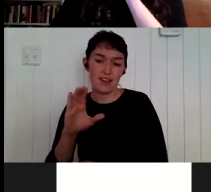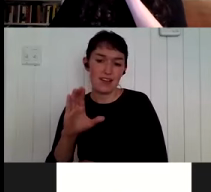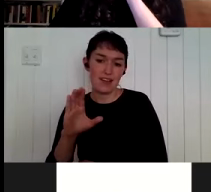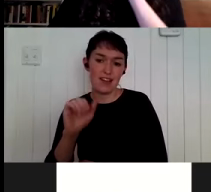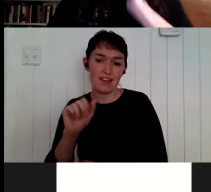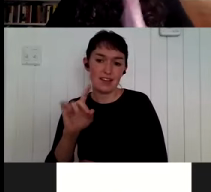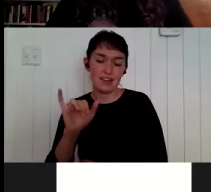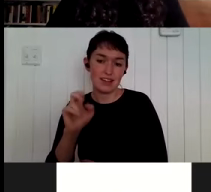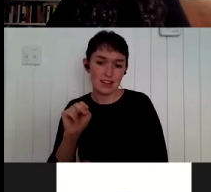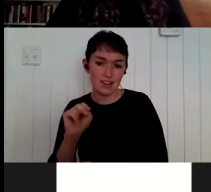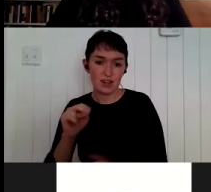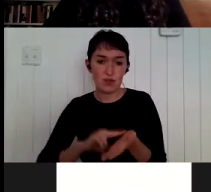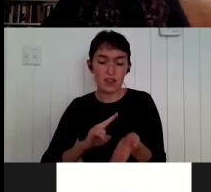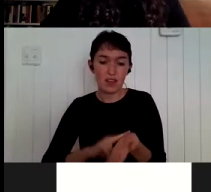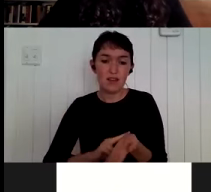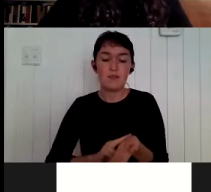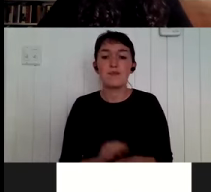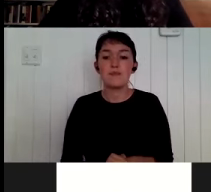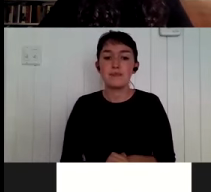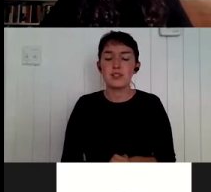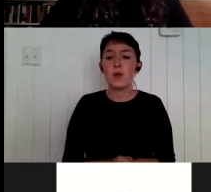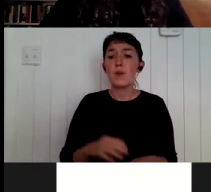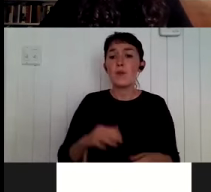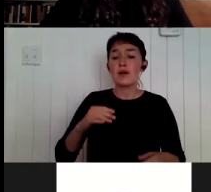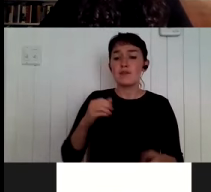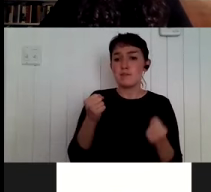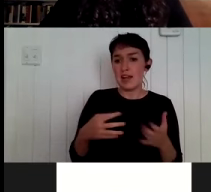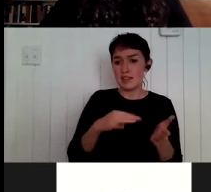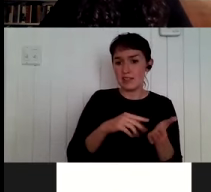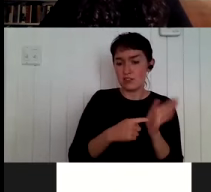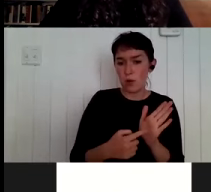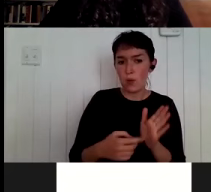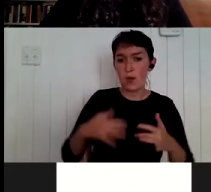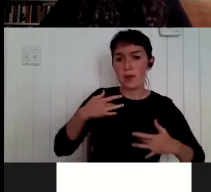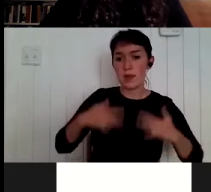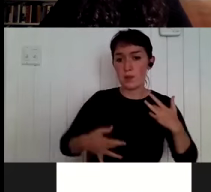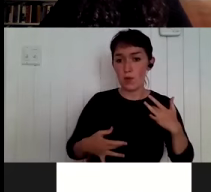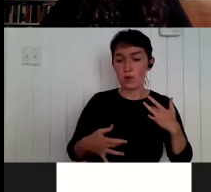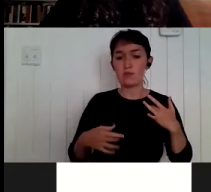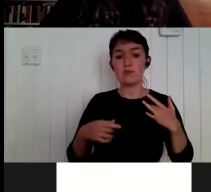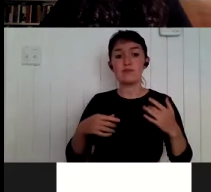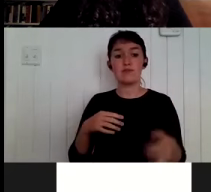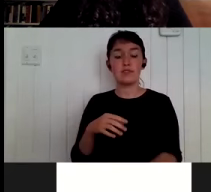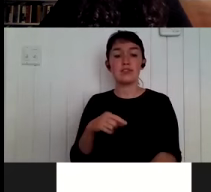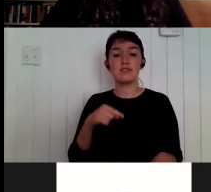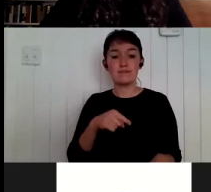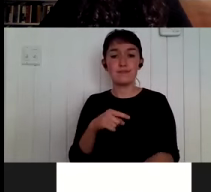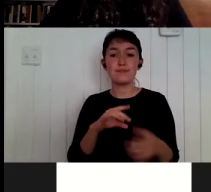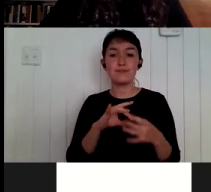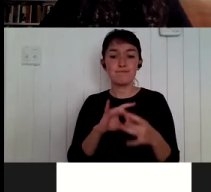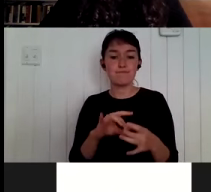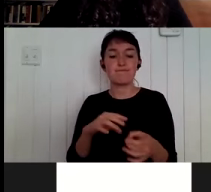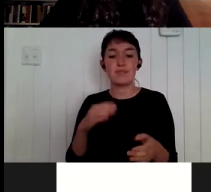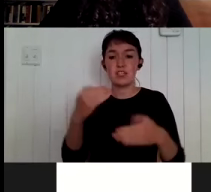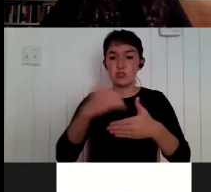bipolar disorder might have to do with disruptions in the circadian rhythm. And in these cases, sort of the disruptions in circadian rhythms appear